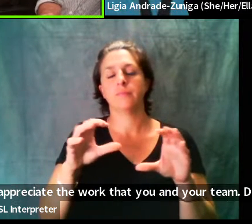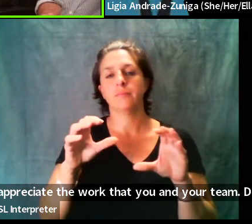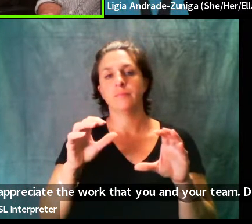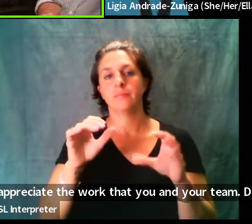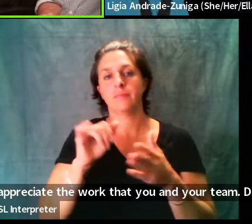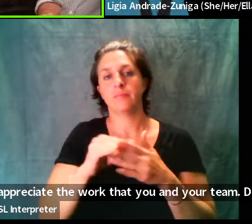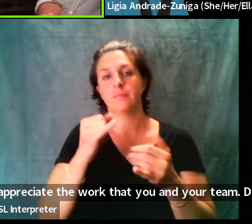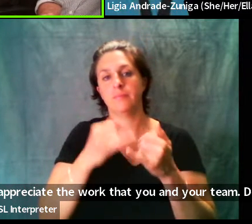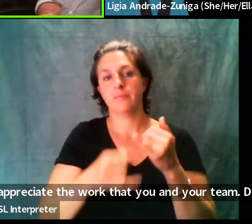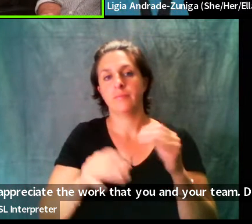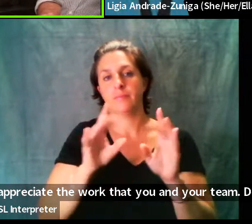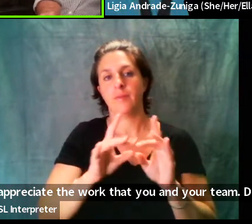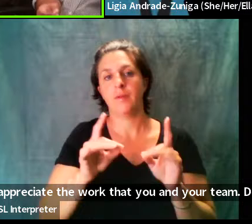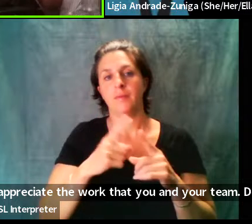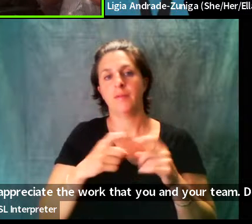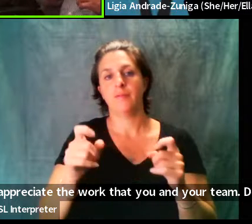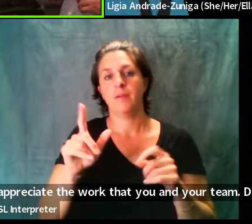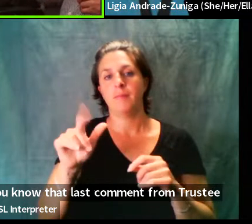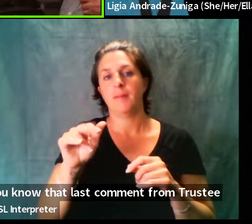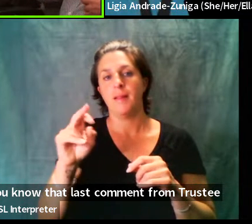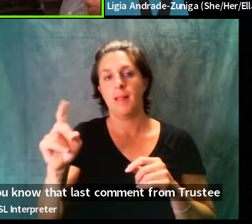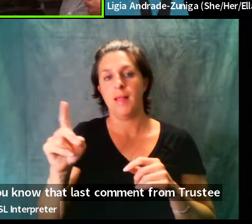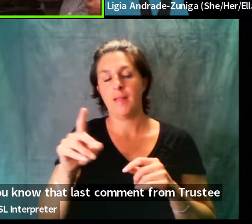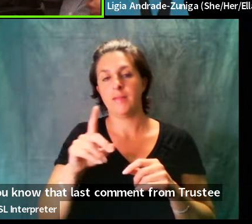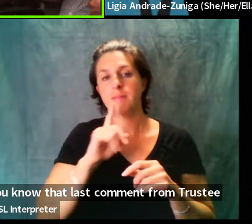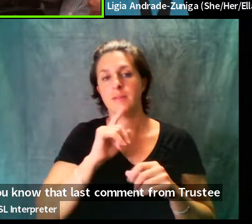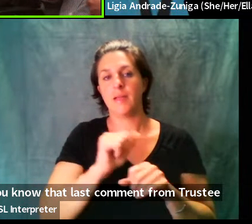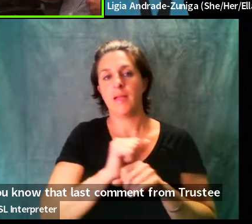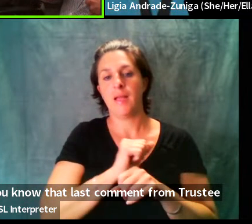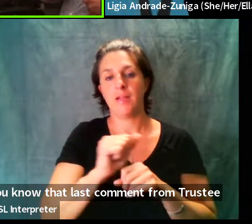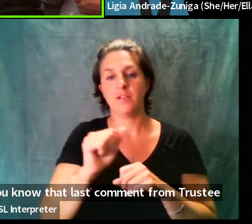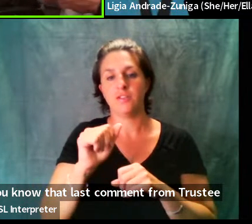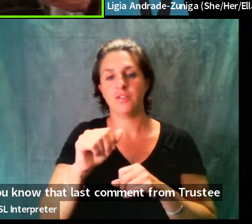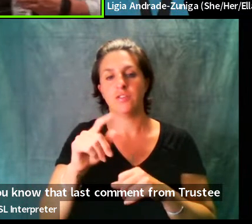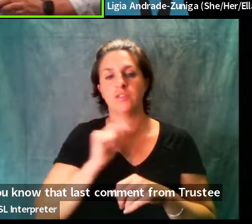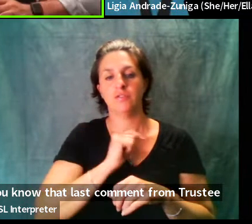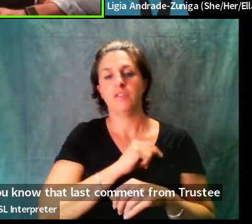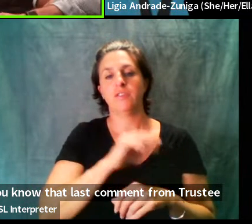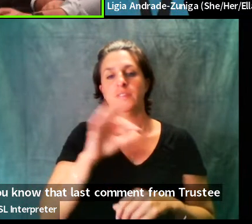last comment from Trustee Land was actually Trustee Friedman's